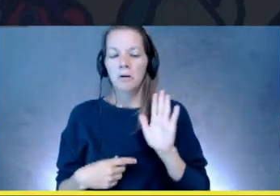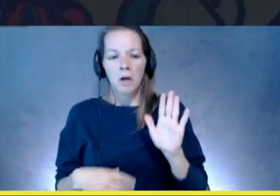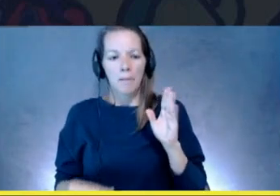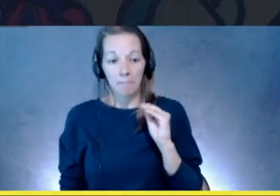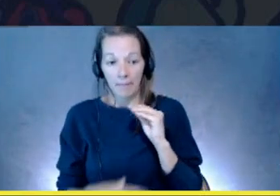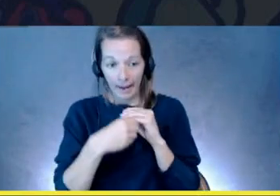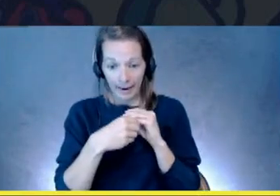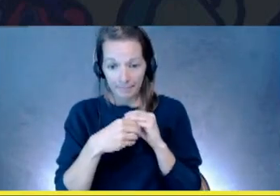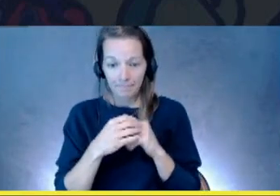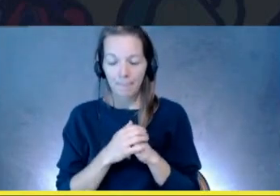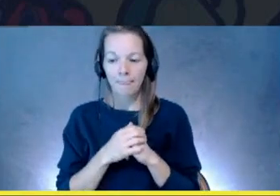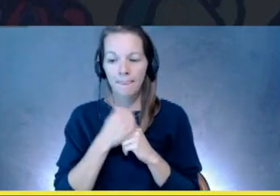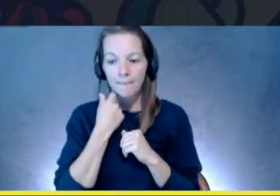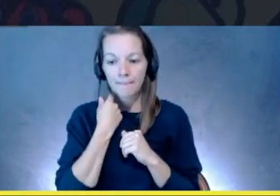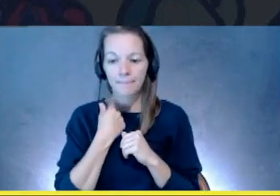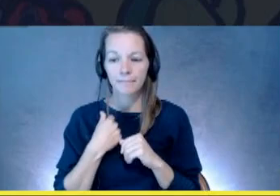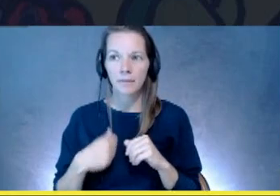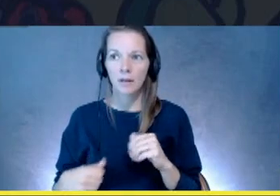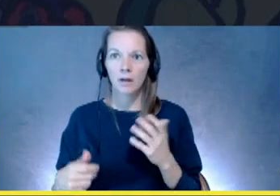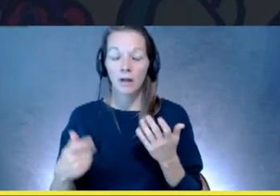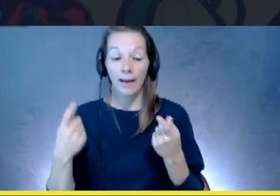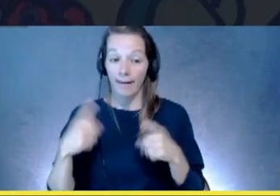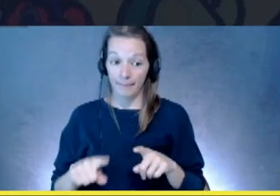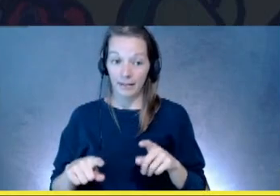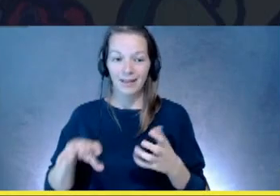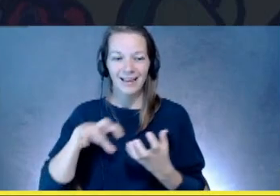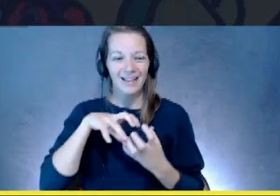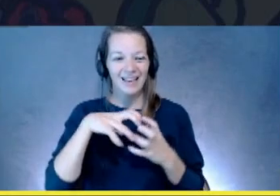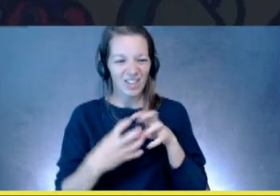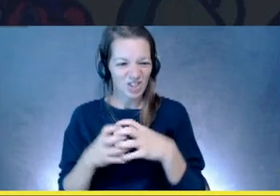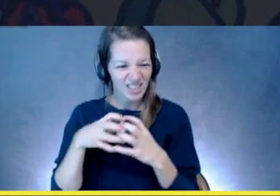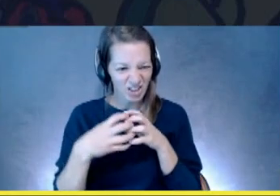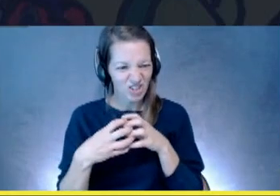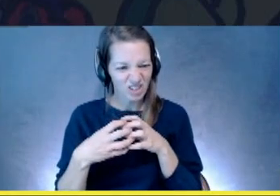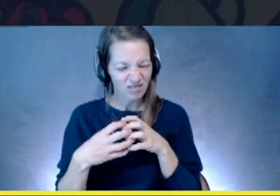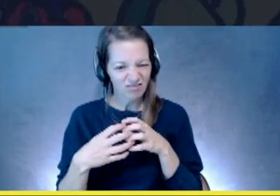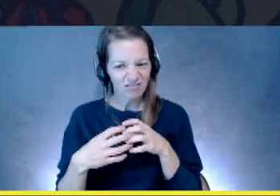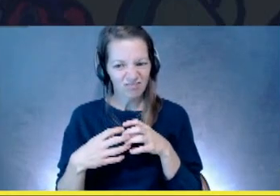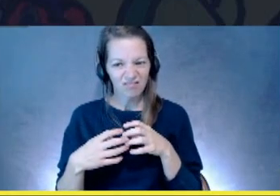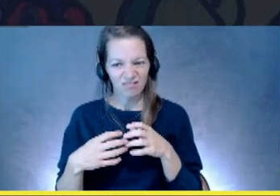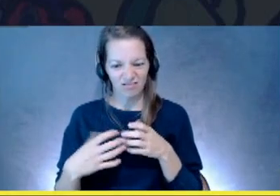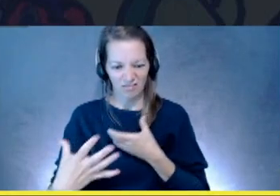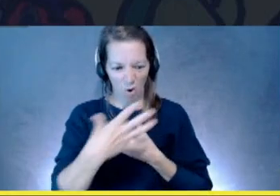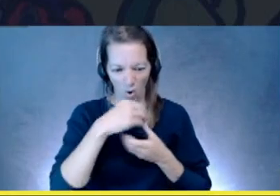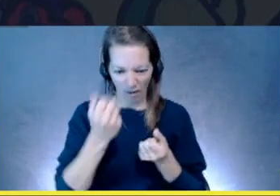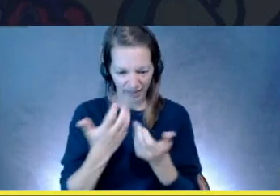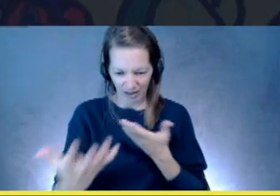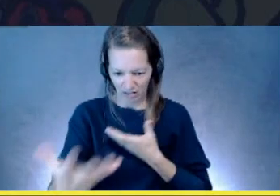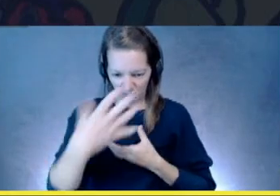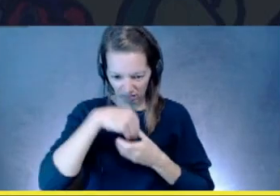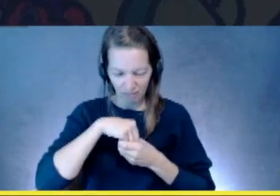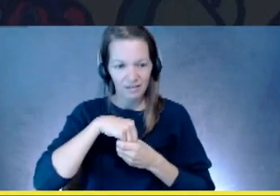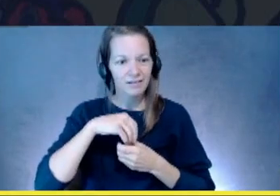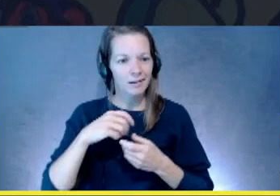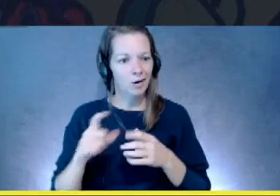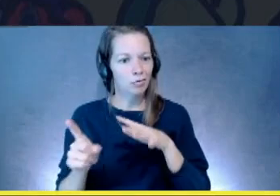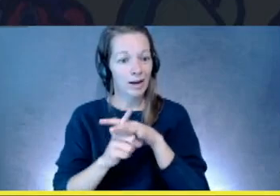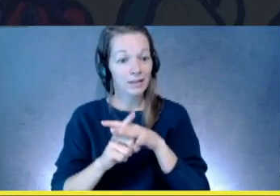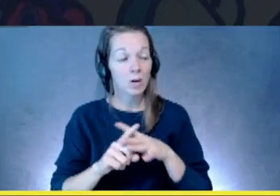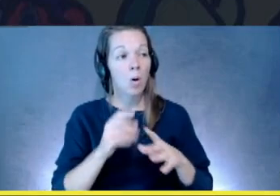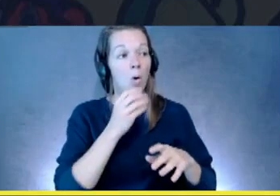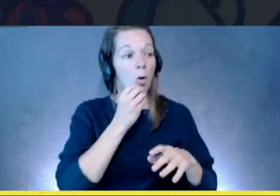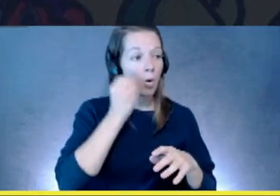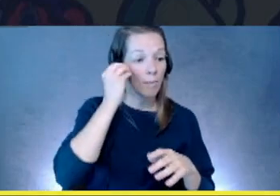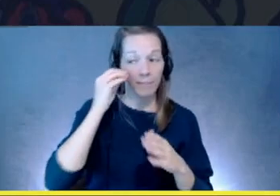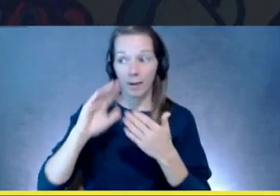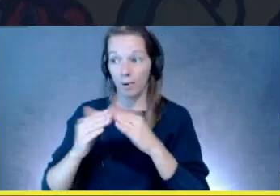here's where intersectoral issues really arise. So think about people who need home and community-based services. A